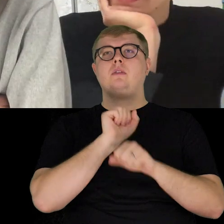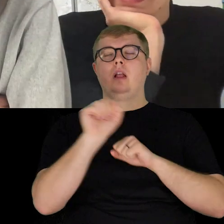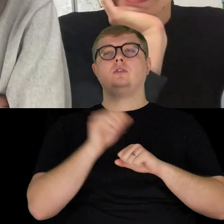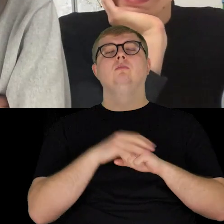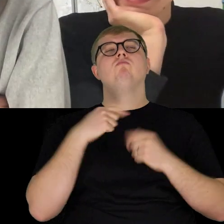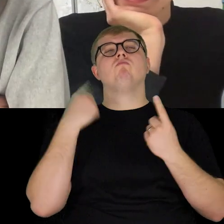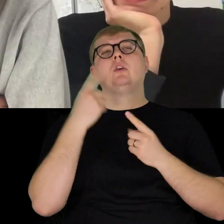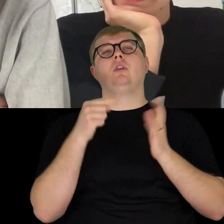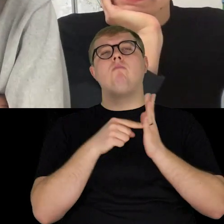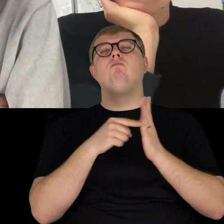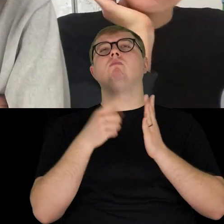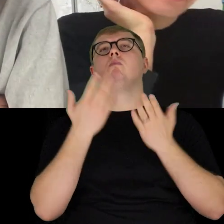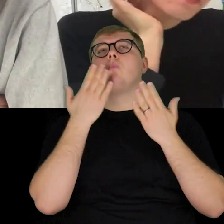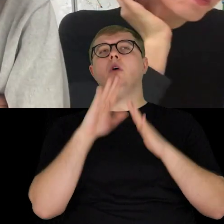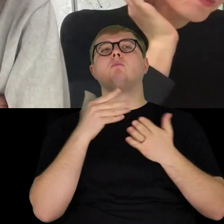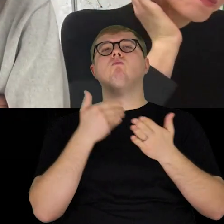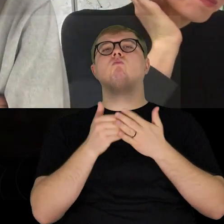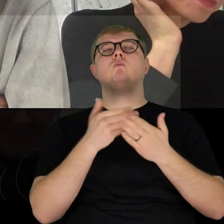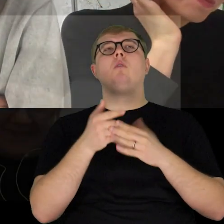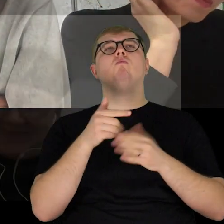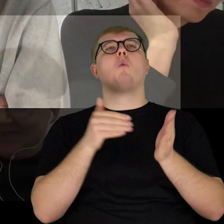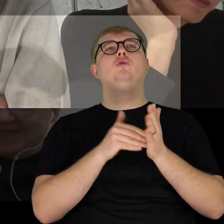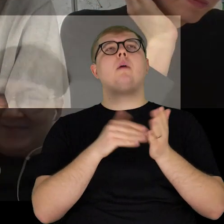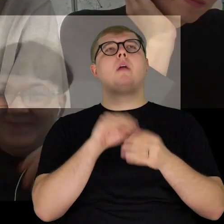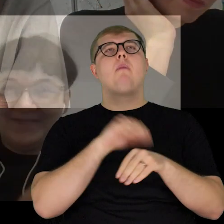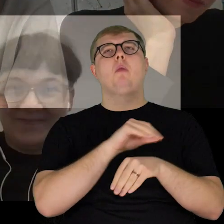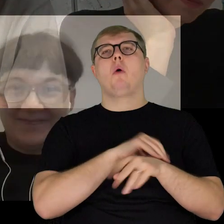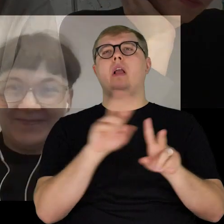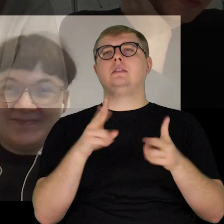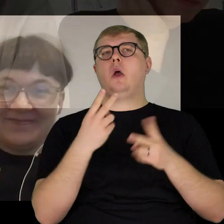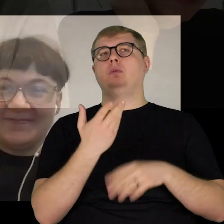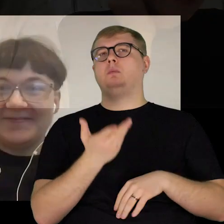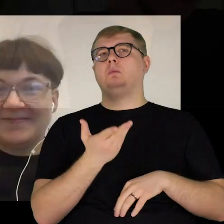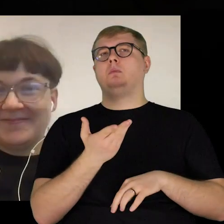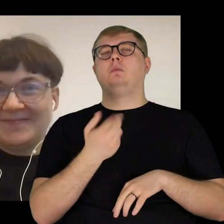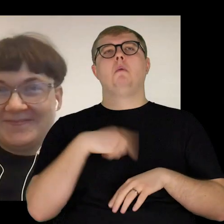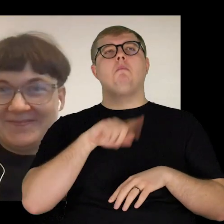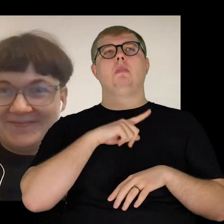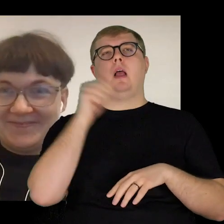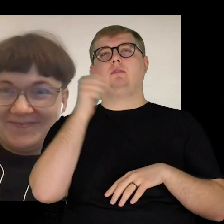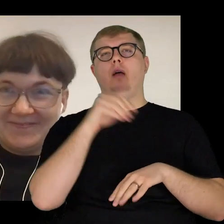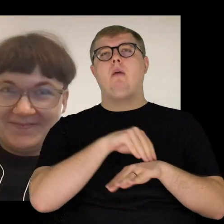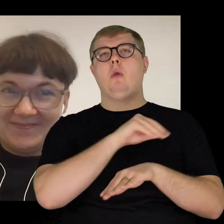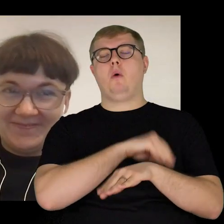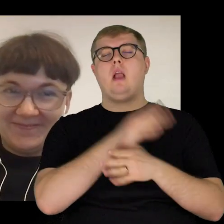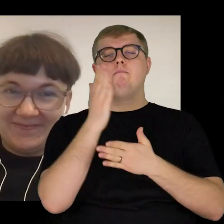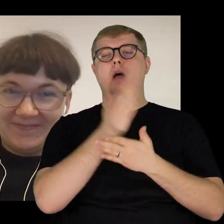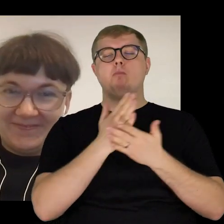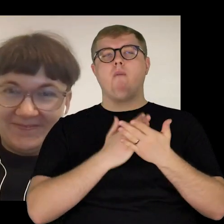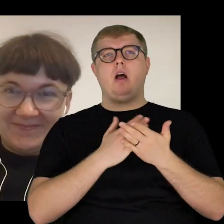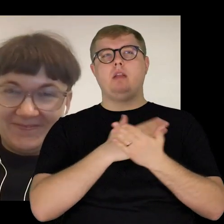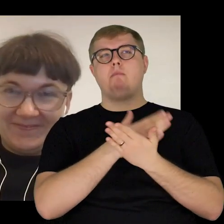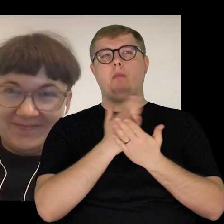why we need this methodology, why we need this new what we call hybrid mapping methodology. So now we wanted to put